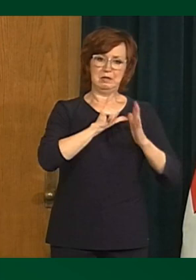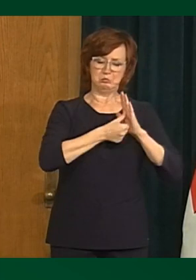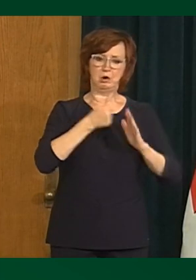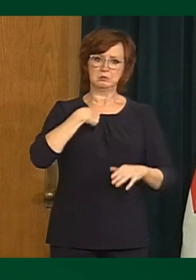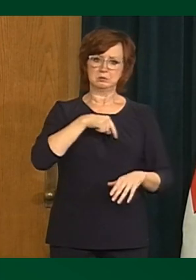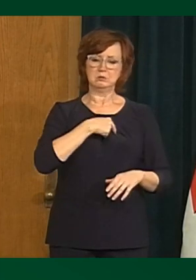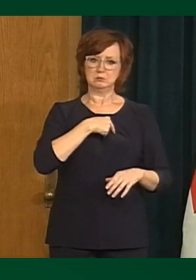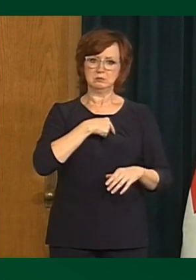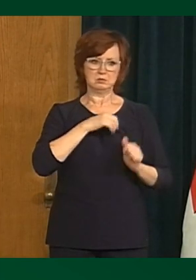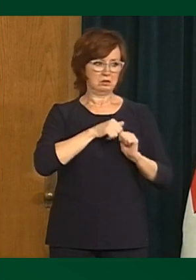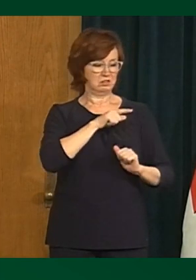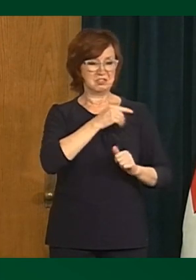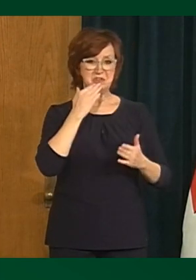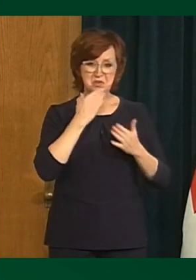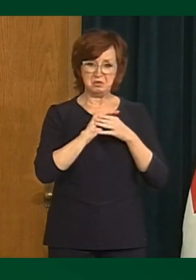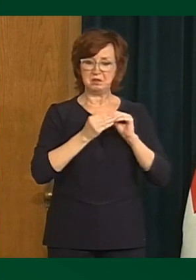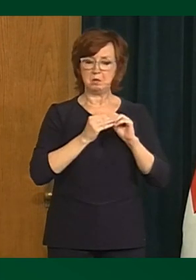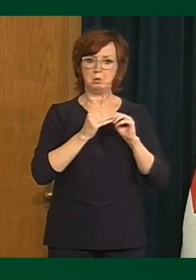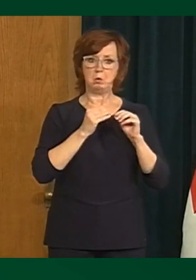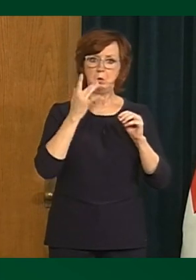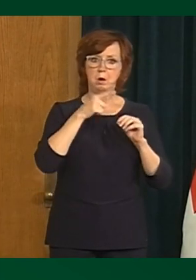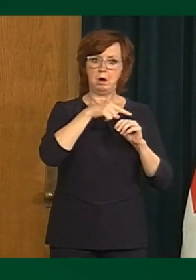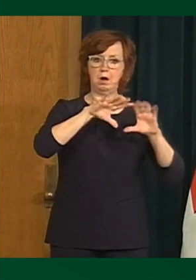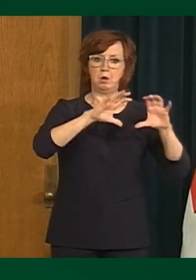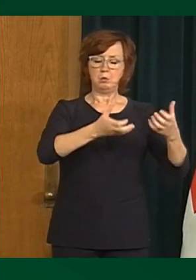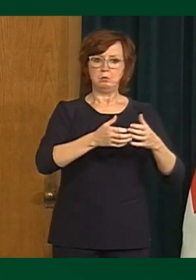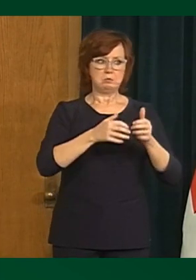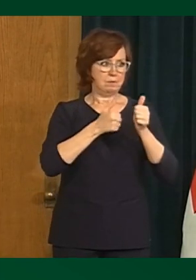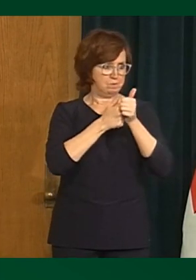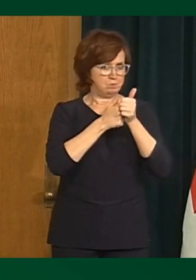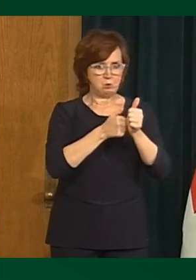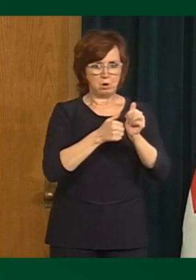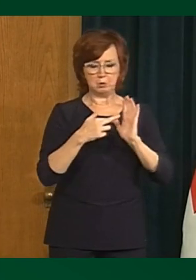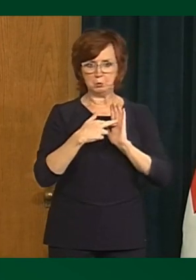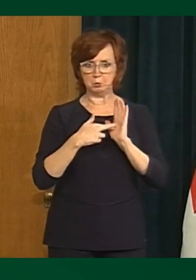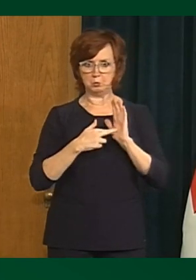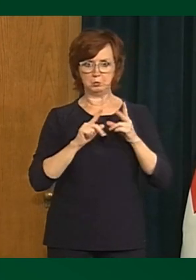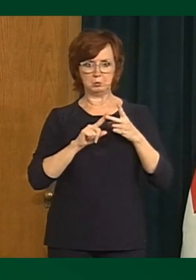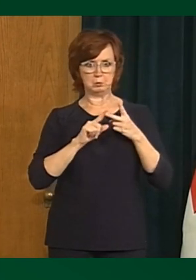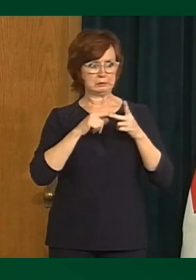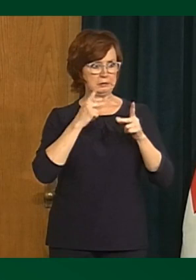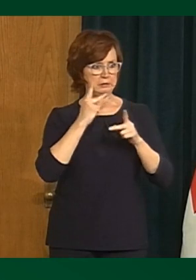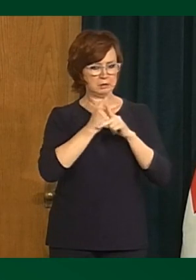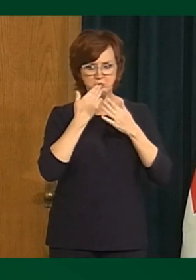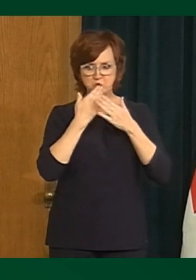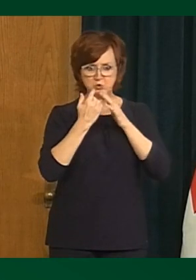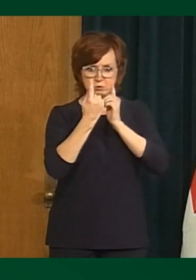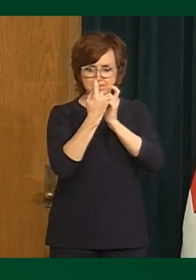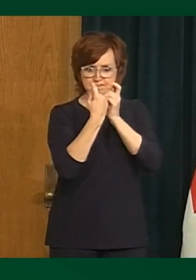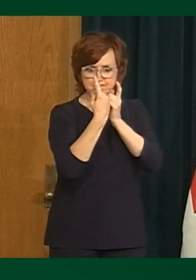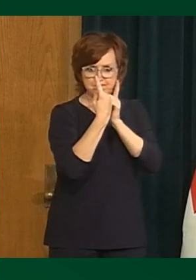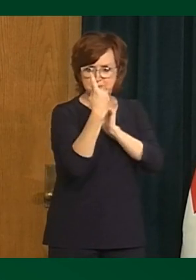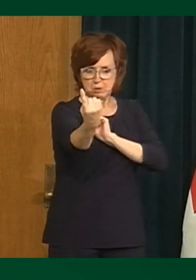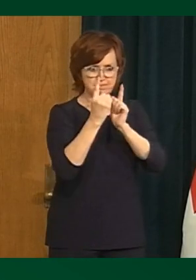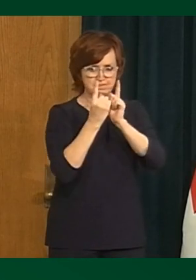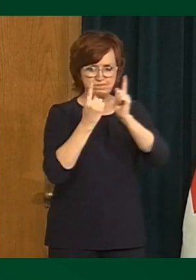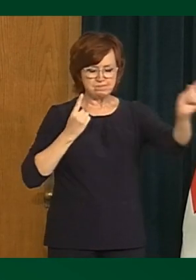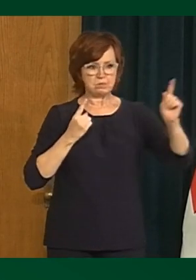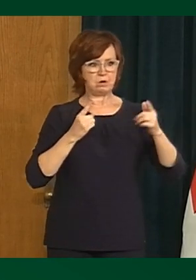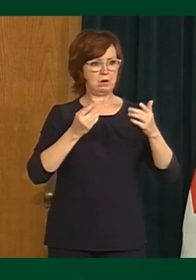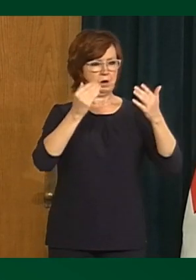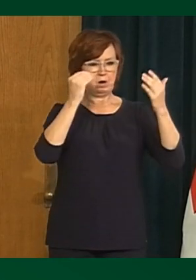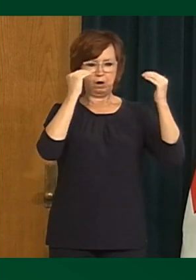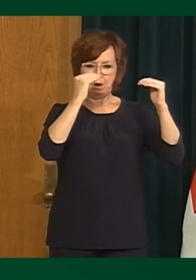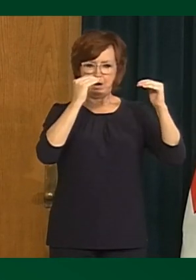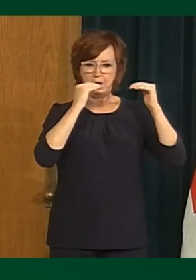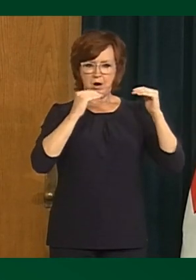distancing and ensuring that we are adhering to the health orders and the health recommendations that have been put forward by Dr. Shahab. So